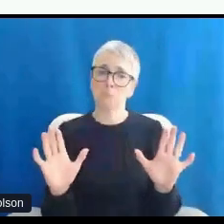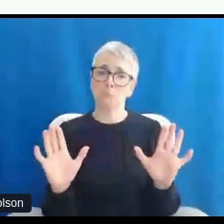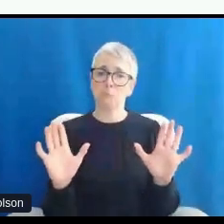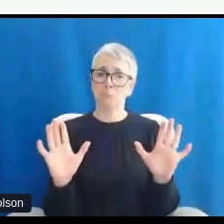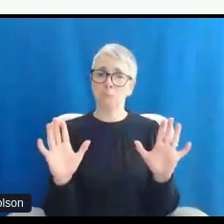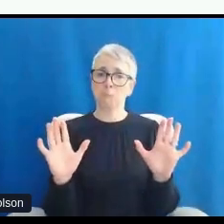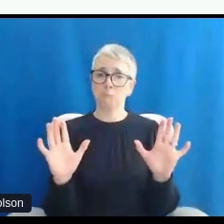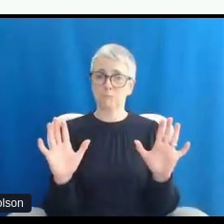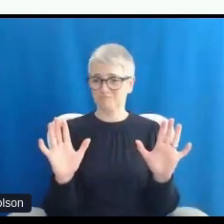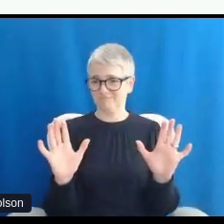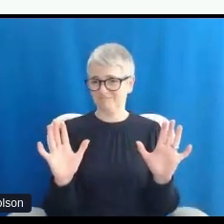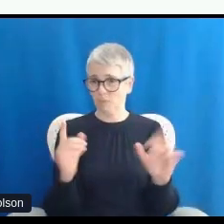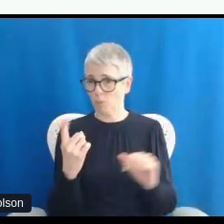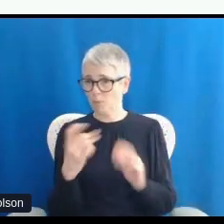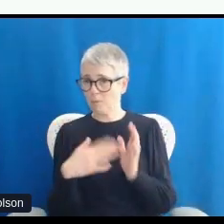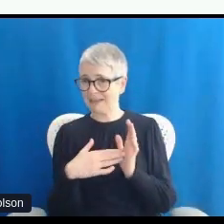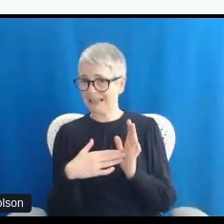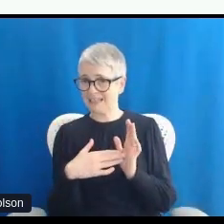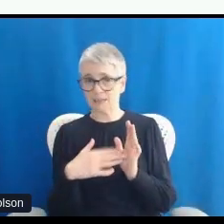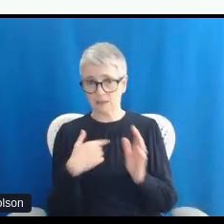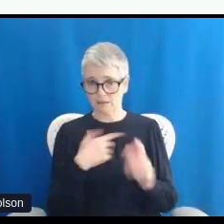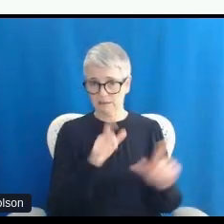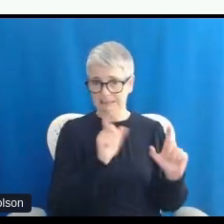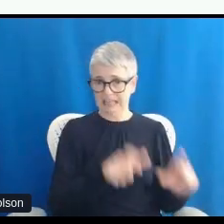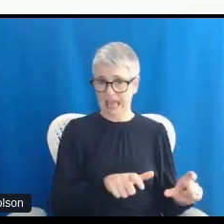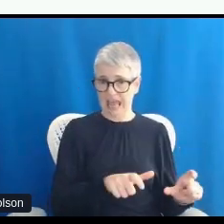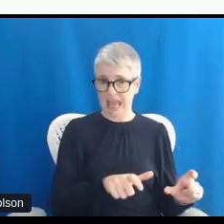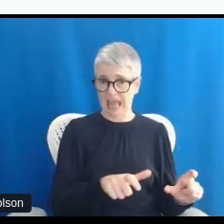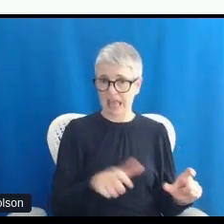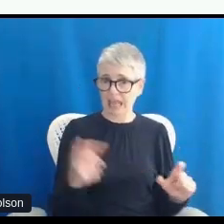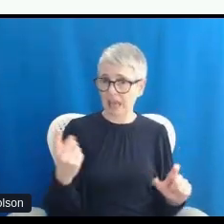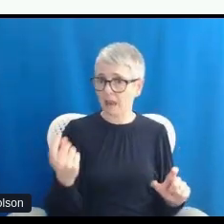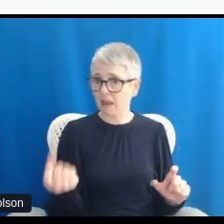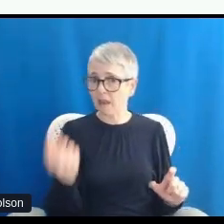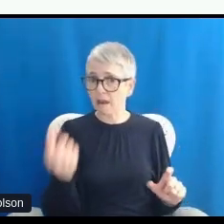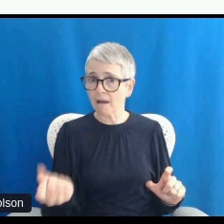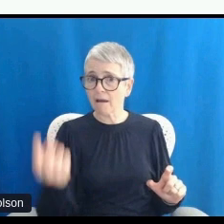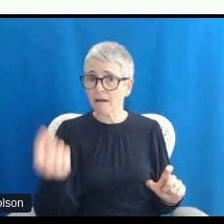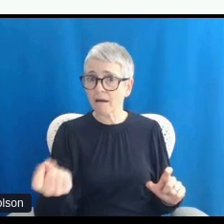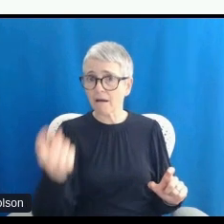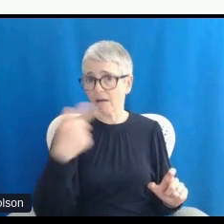we'll just give it another minute. We'll hang on the line if there's any more questions that want to come through.